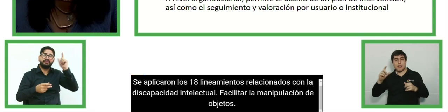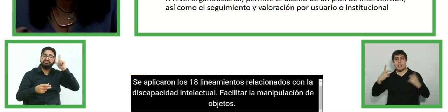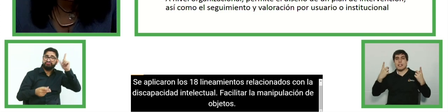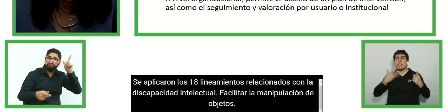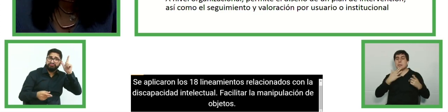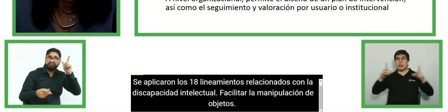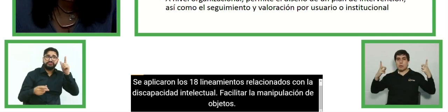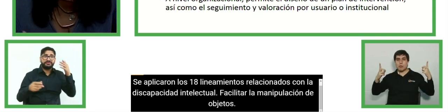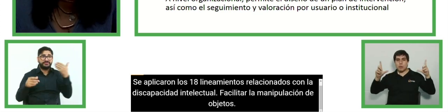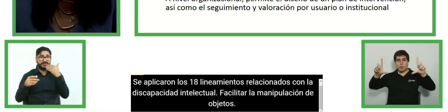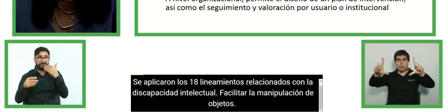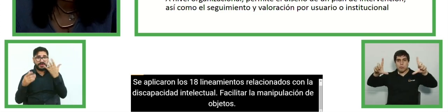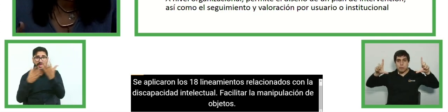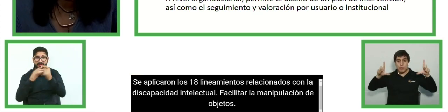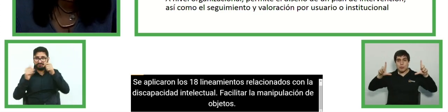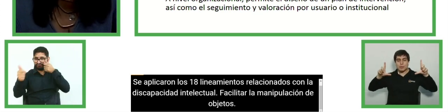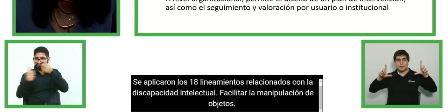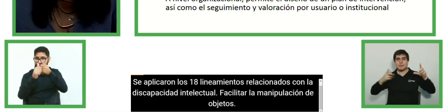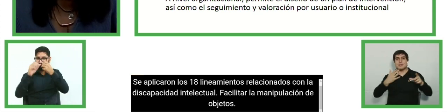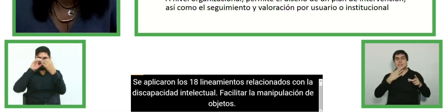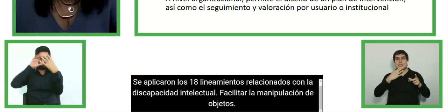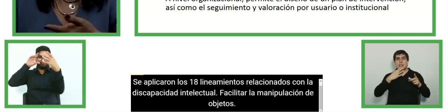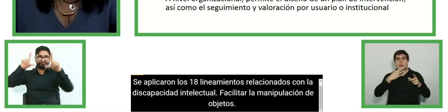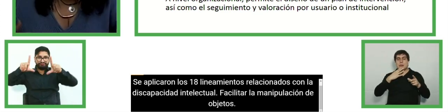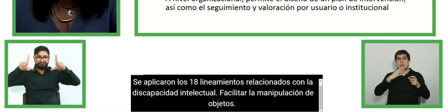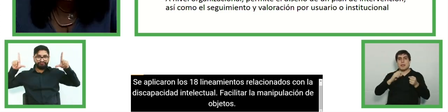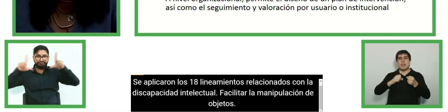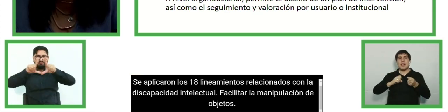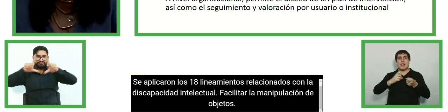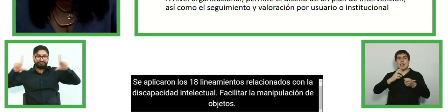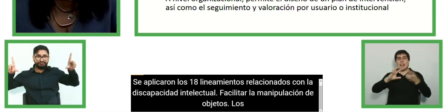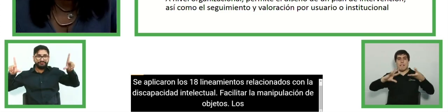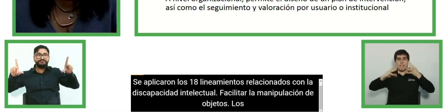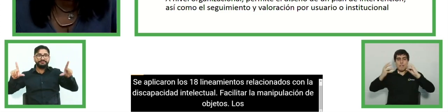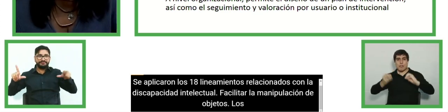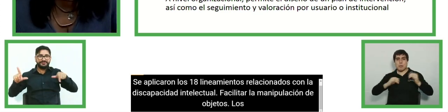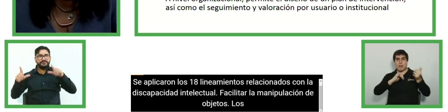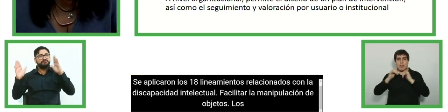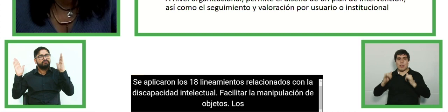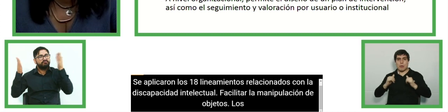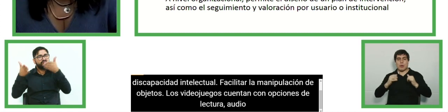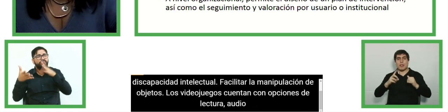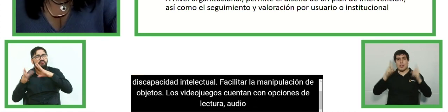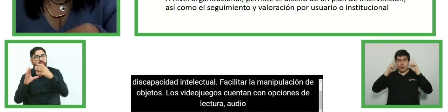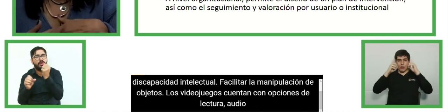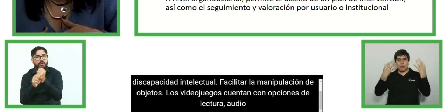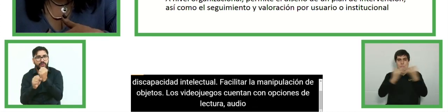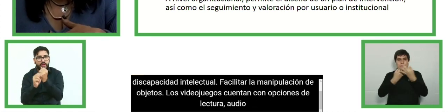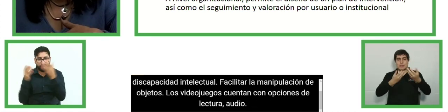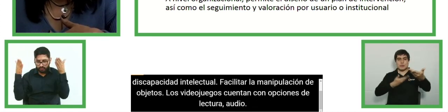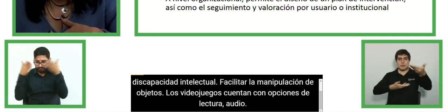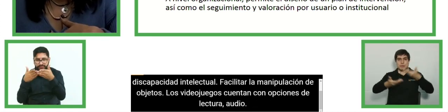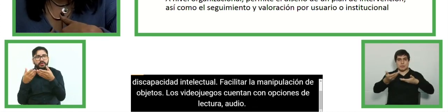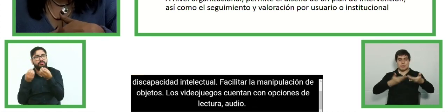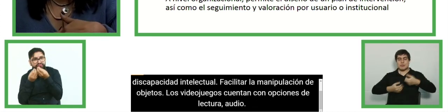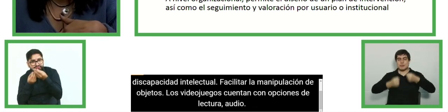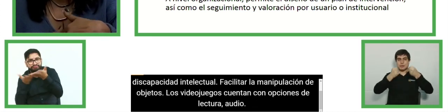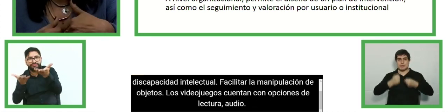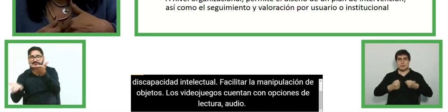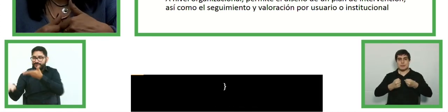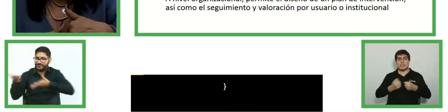can help you configure the different settings of the games, and feedback is immediate. It helps